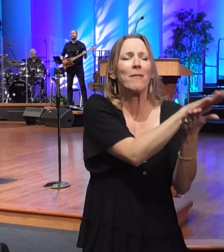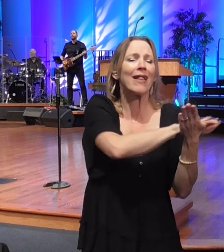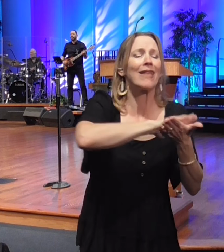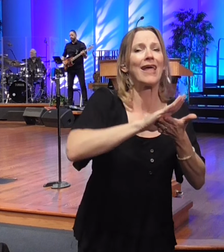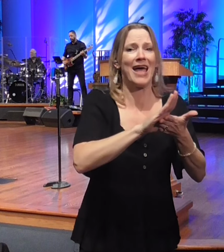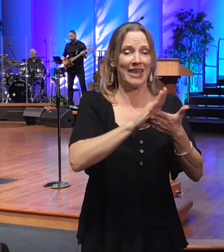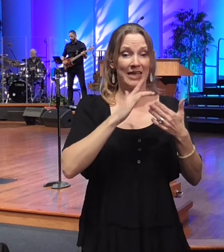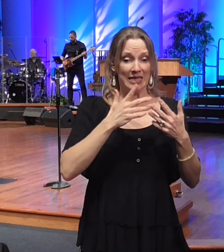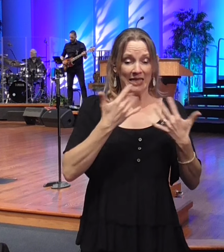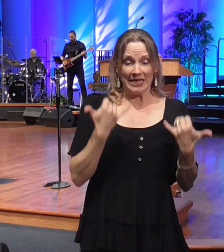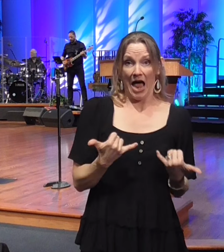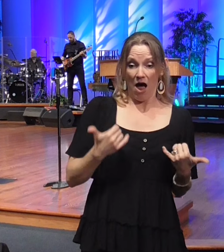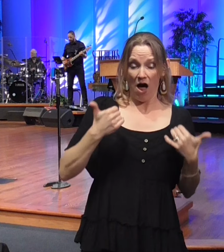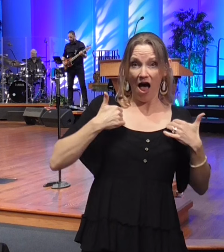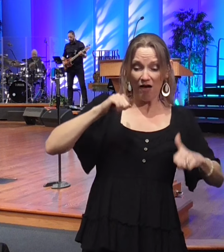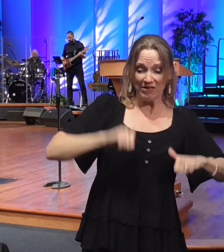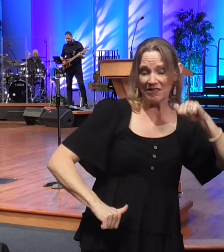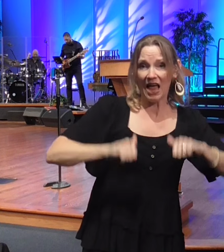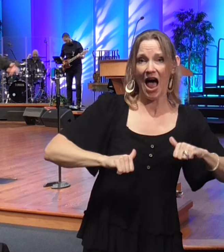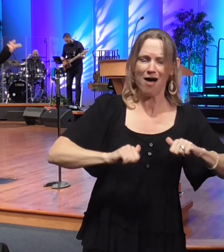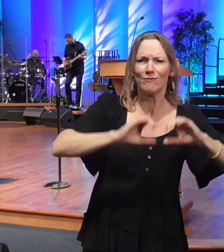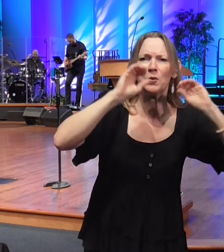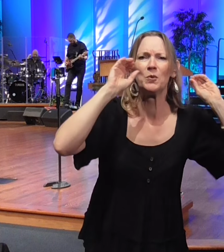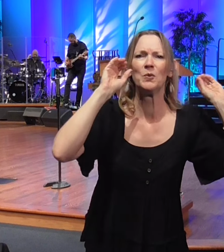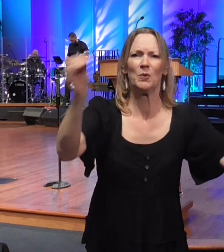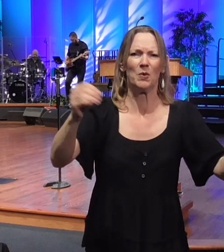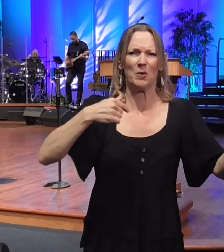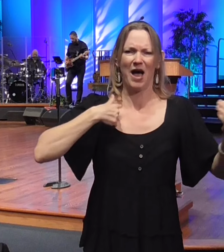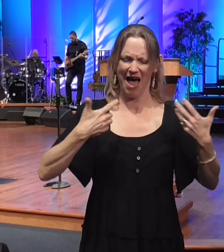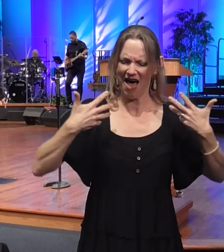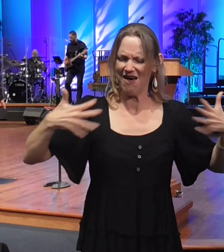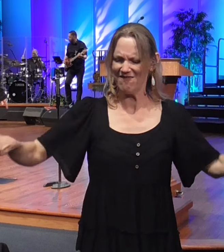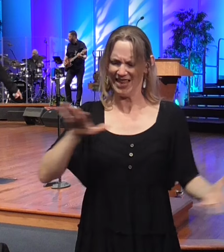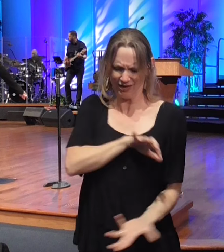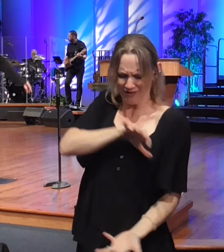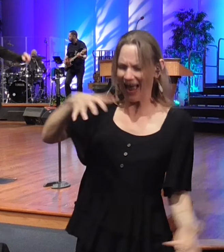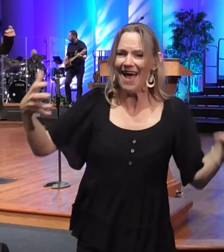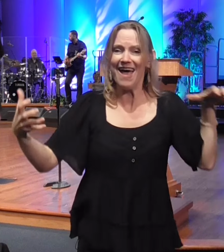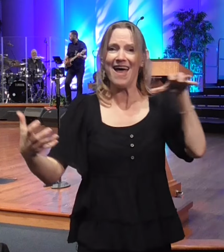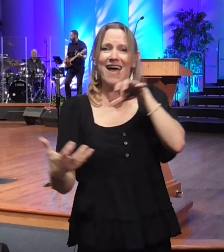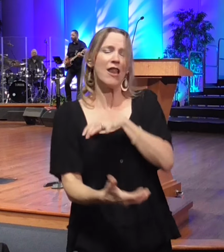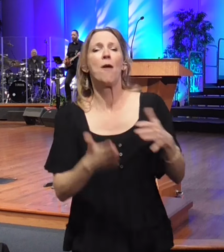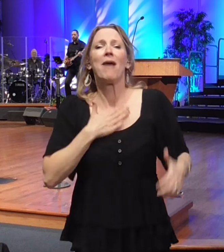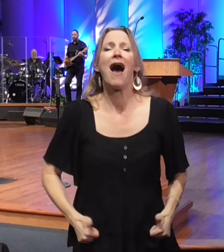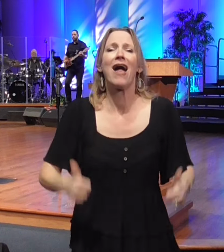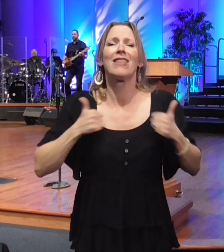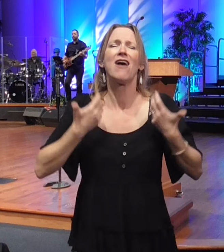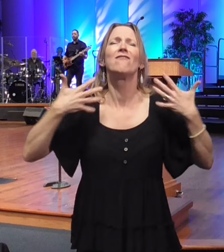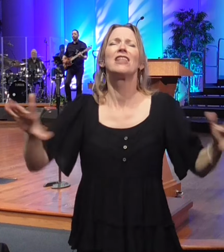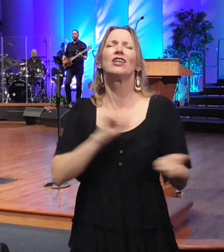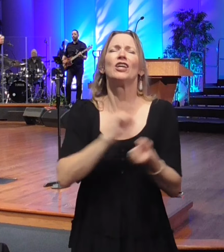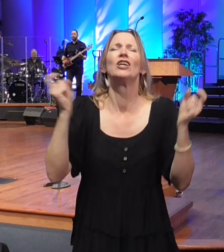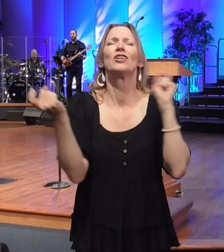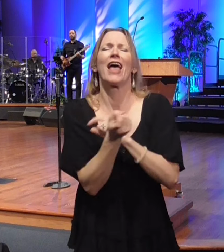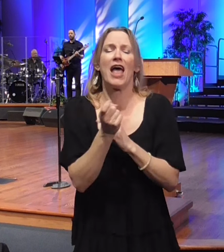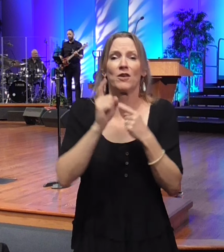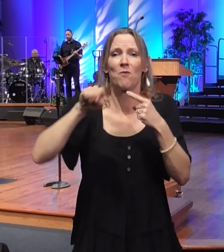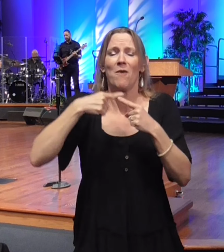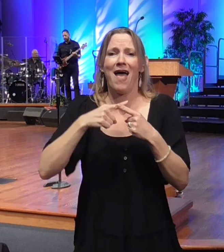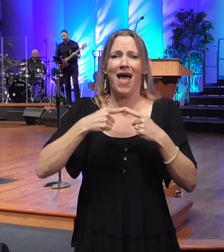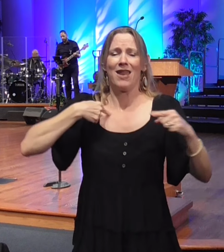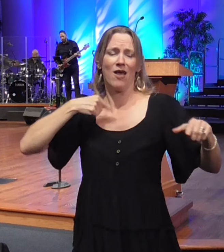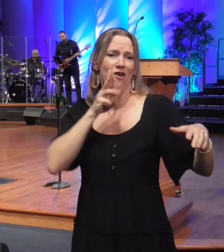ain't no doubt. I've been turned around. My life has changed when I stepped